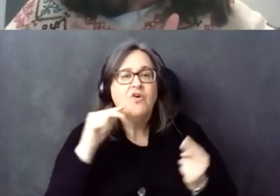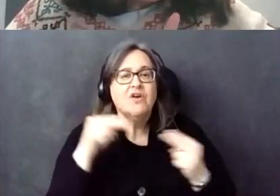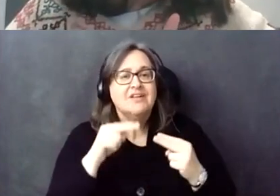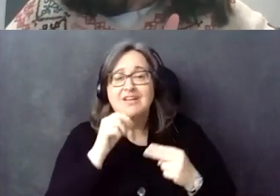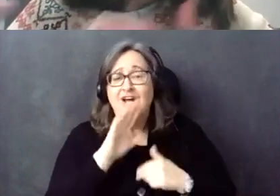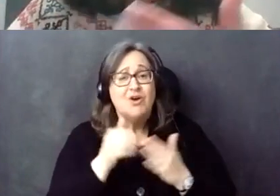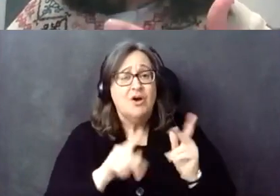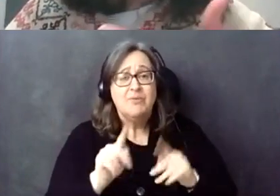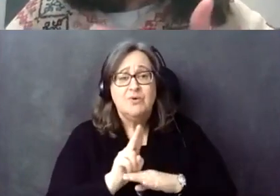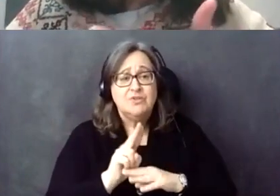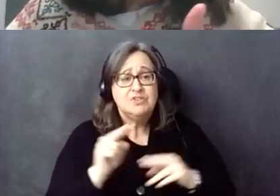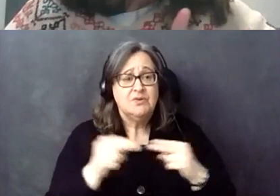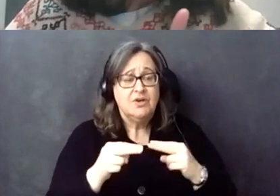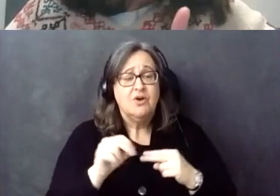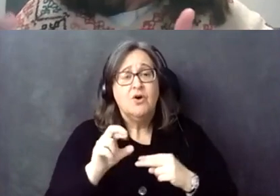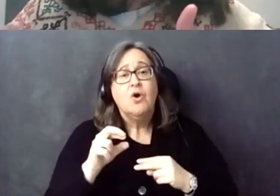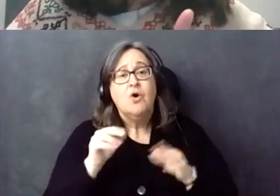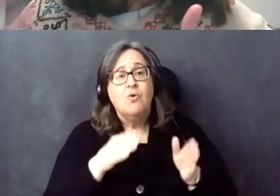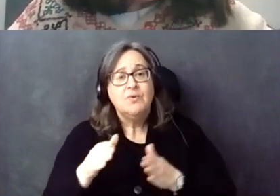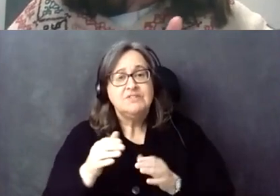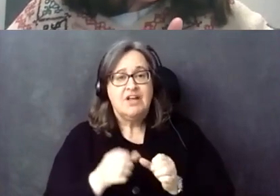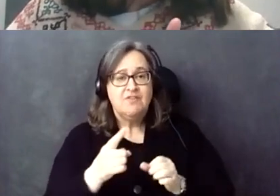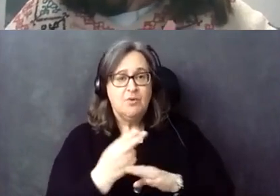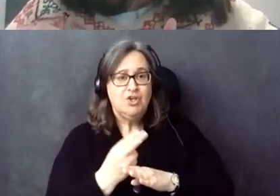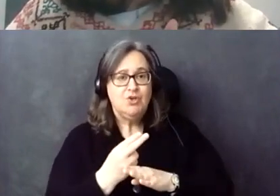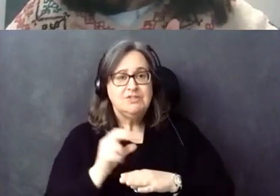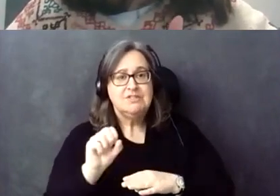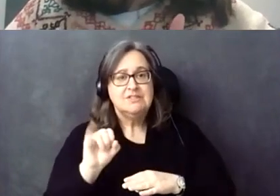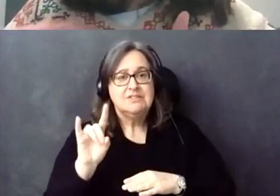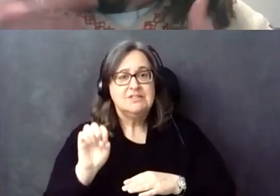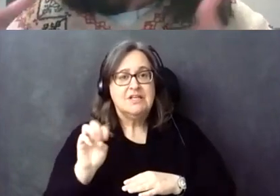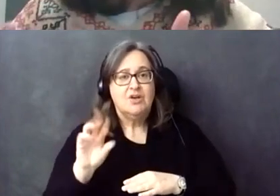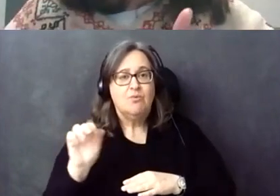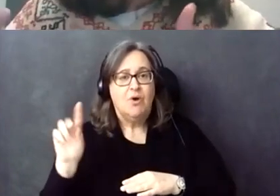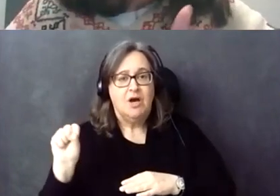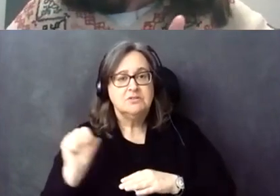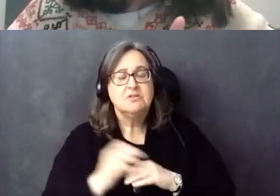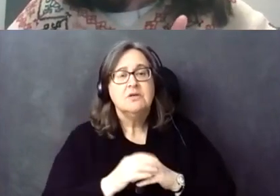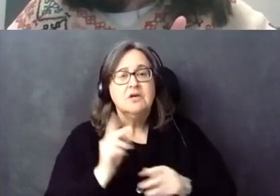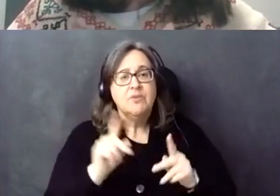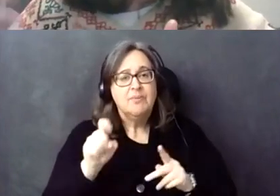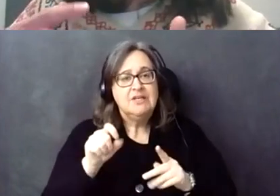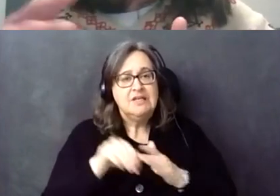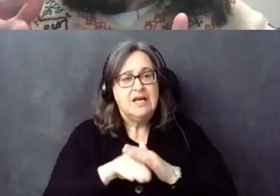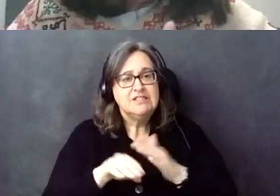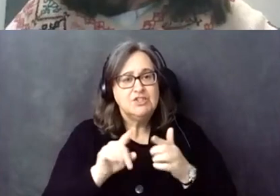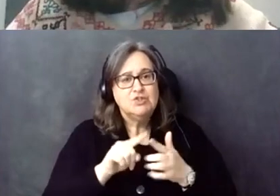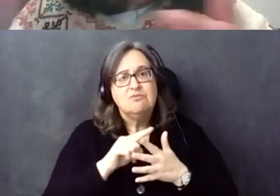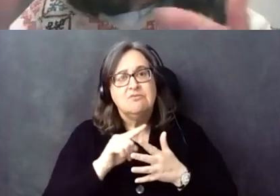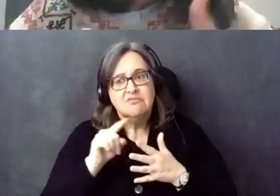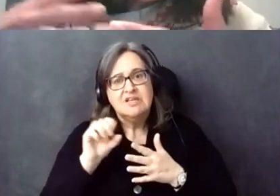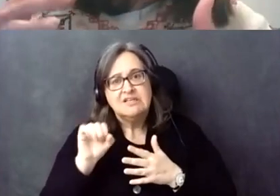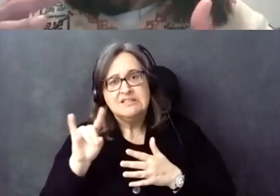uses highways or roads, really, but everybody uses sidewalks. And, you know, people need access to those things. So